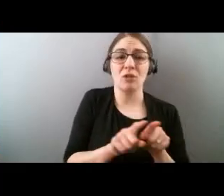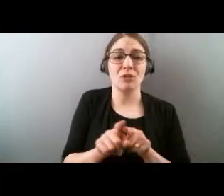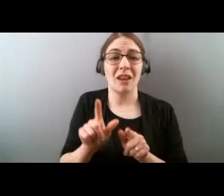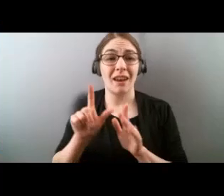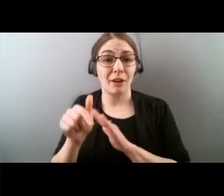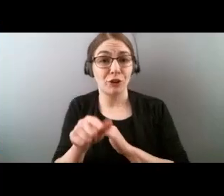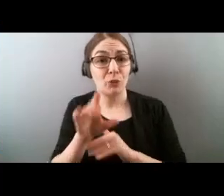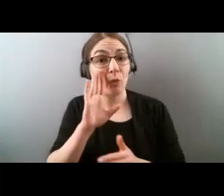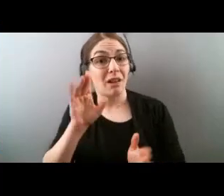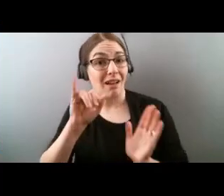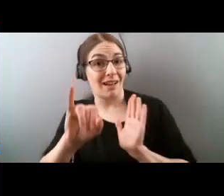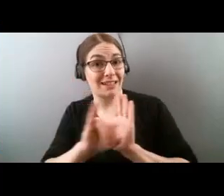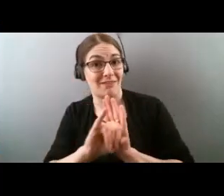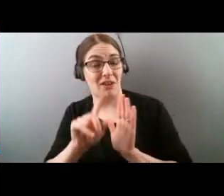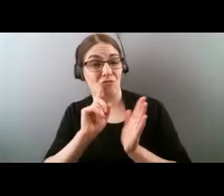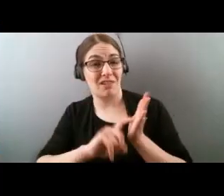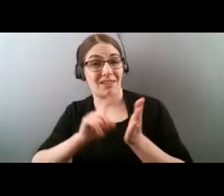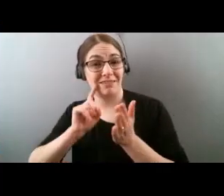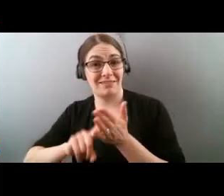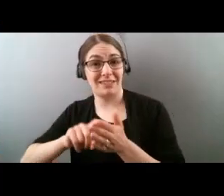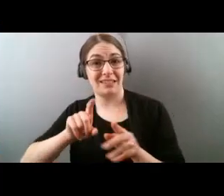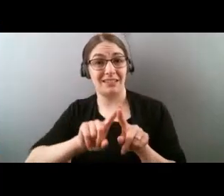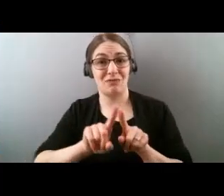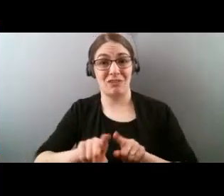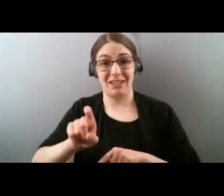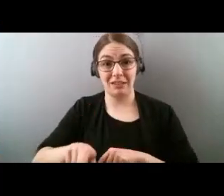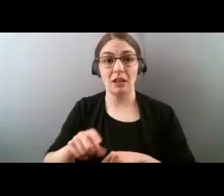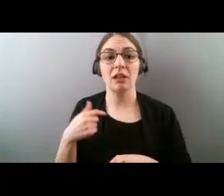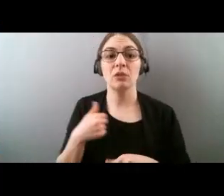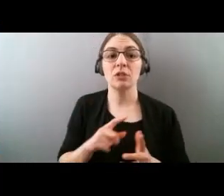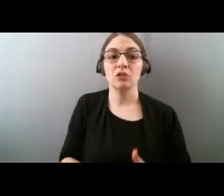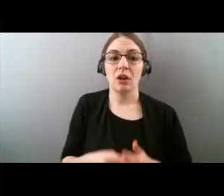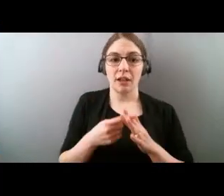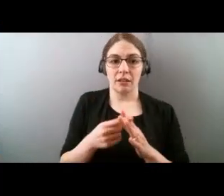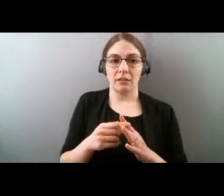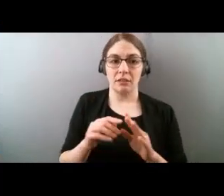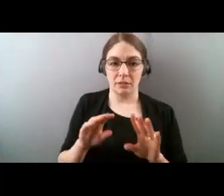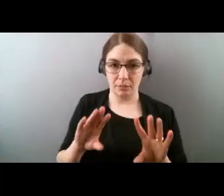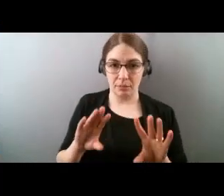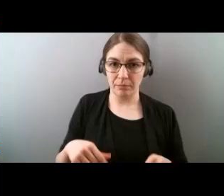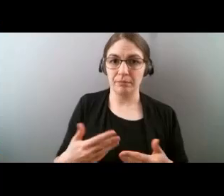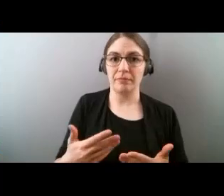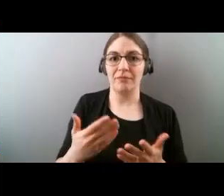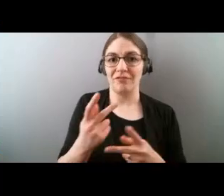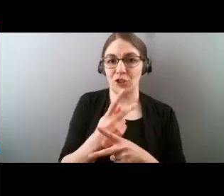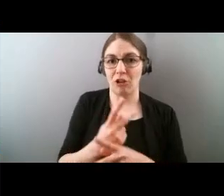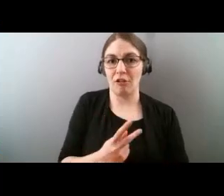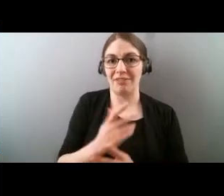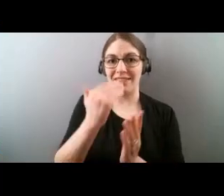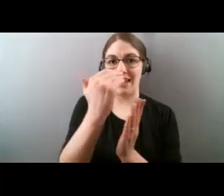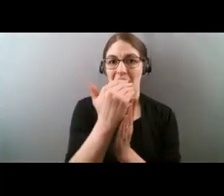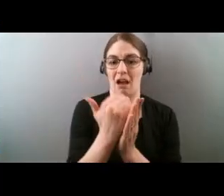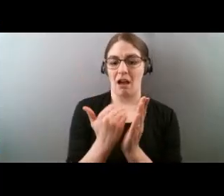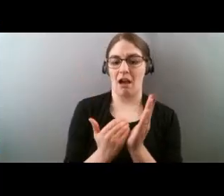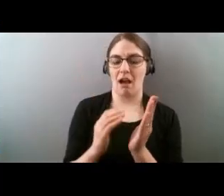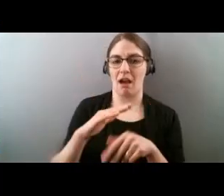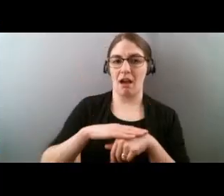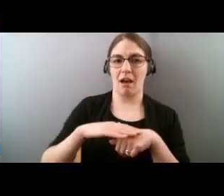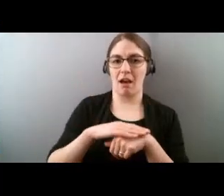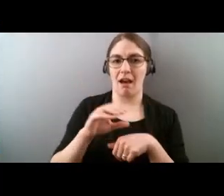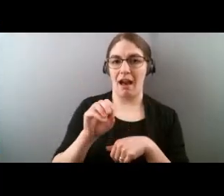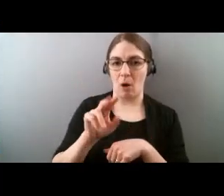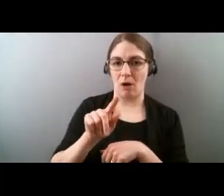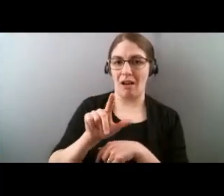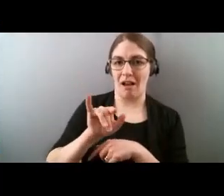the needs, because we started putting the outline of the plan, and then in the middle of it, we were like, wait, hold on a second.